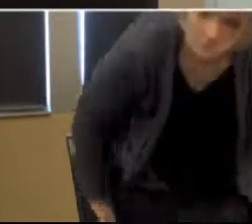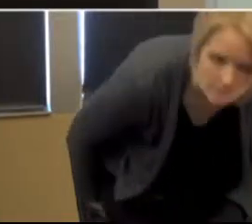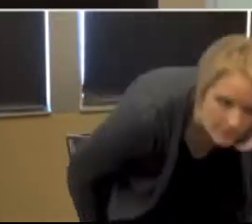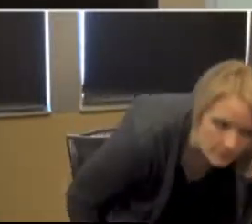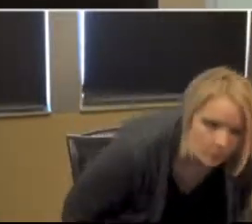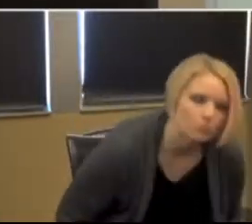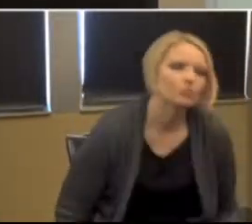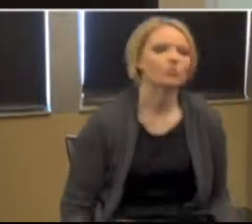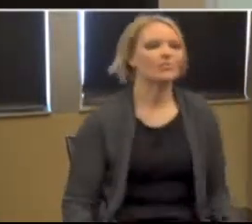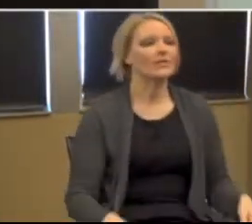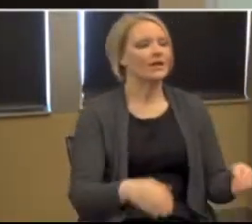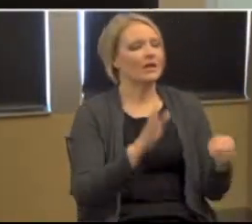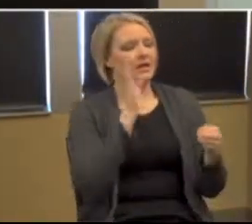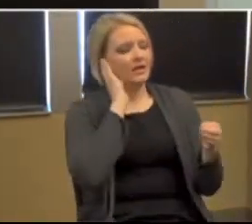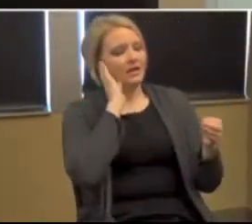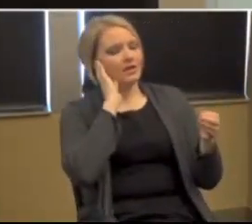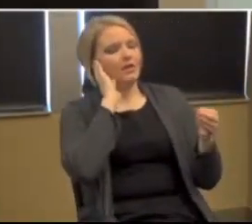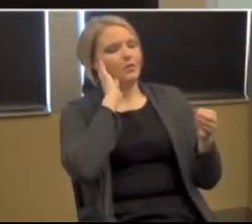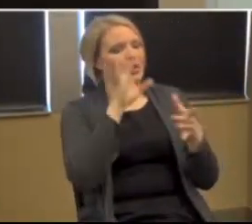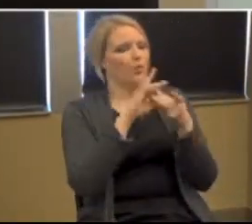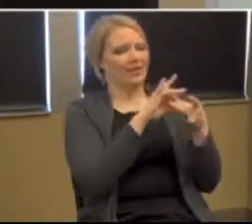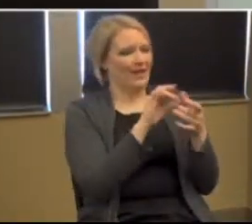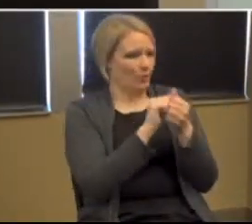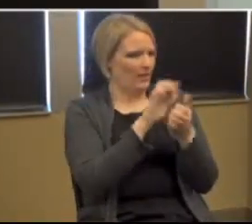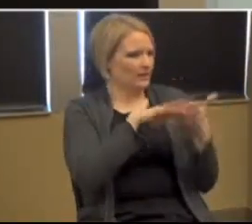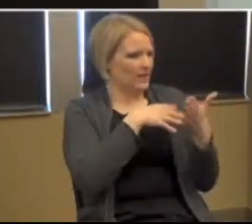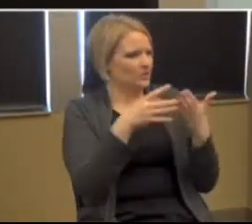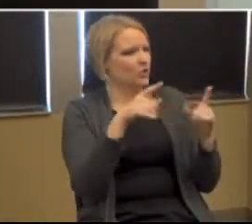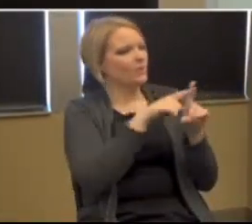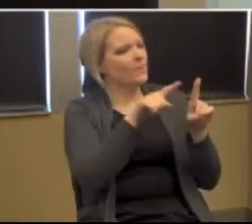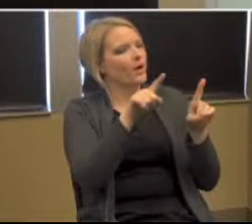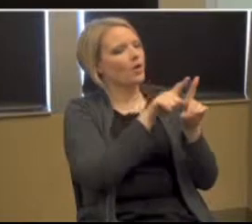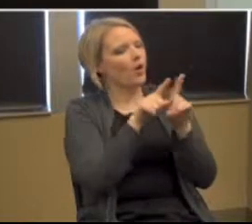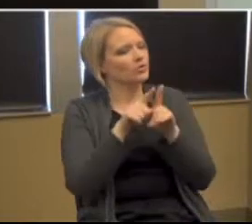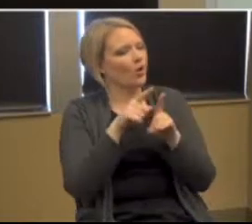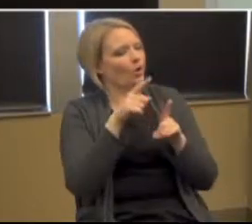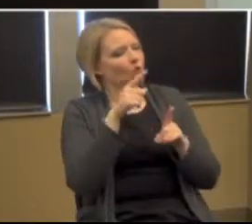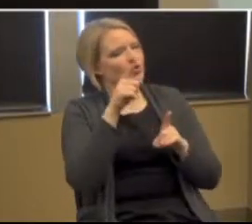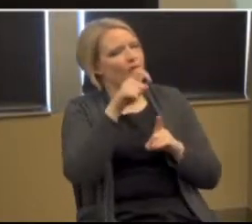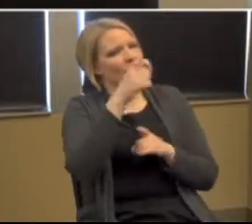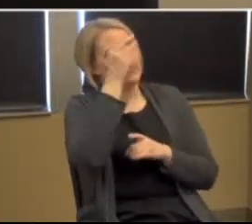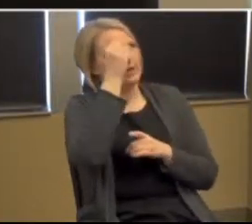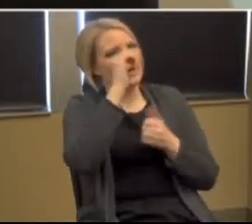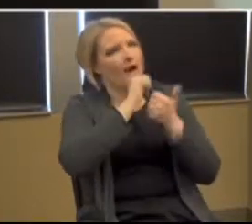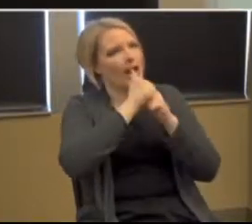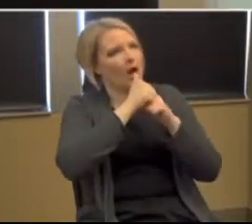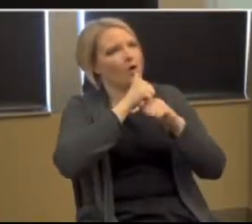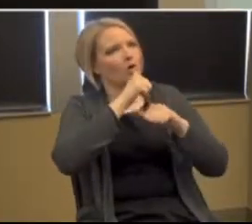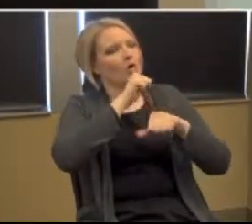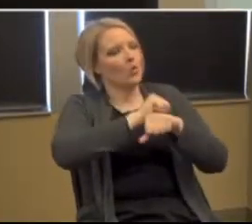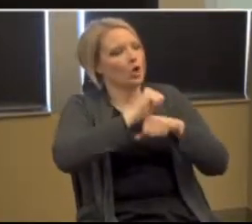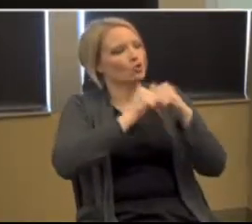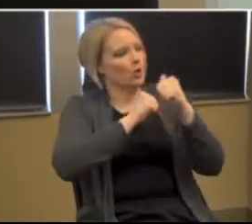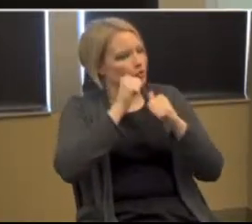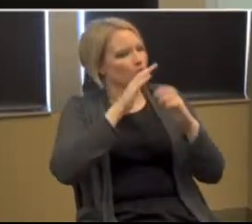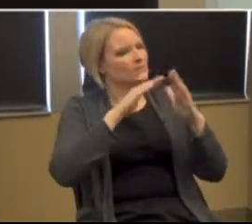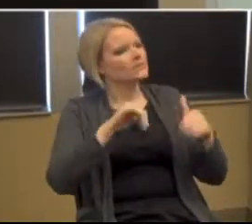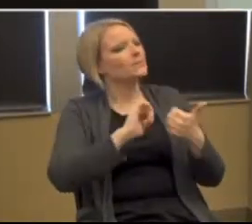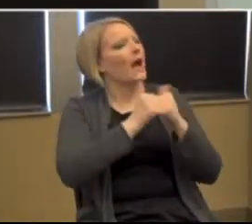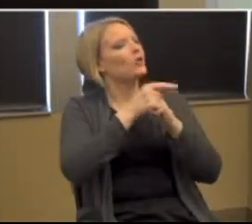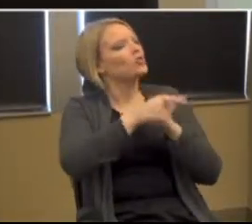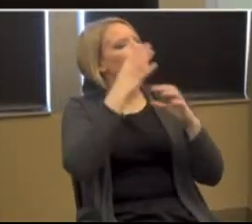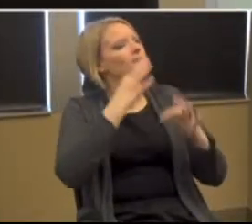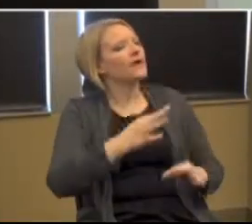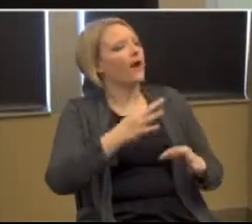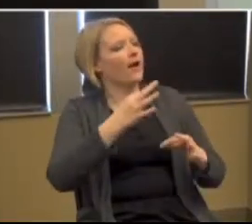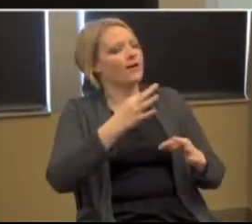relate to those schedules, but also the kinds of things you'll think about with structured work systems are how you select the